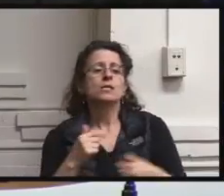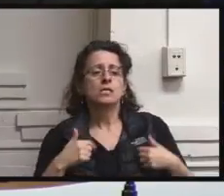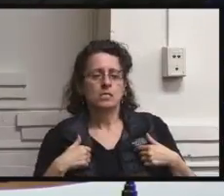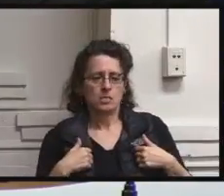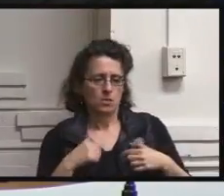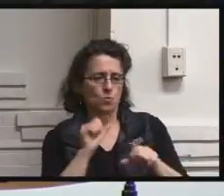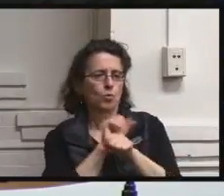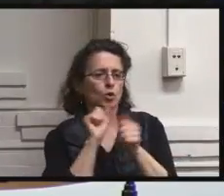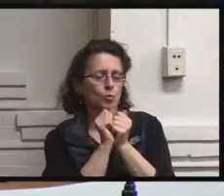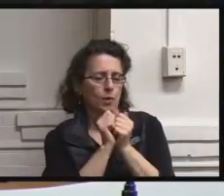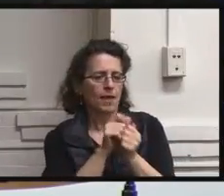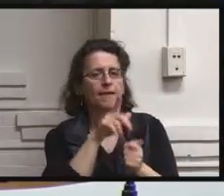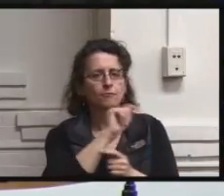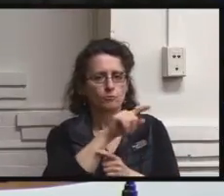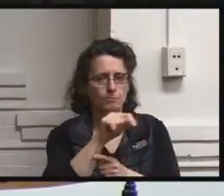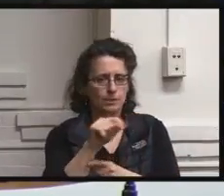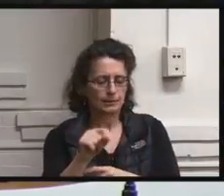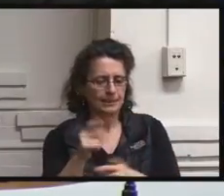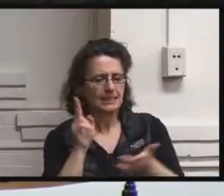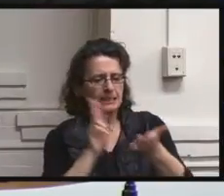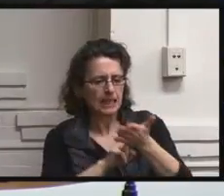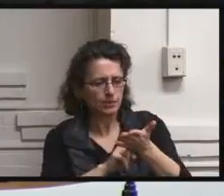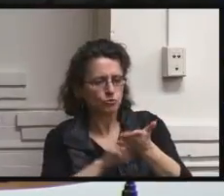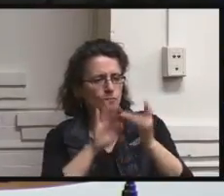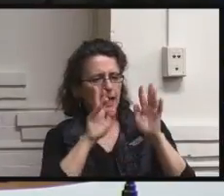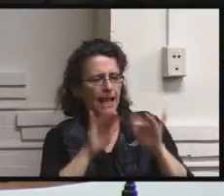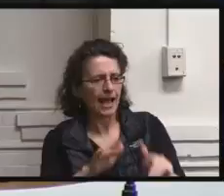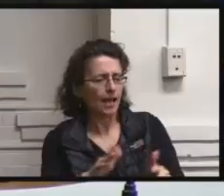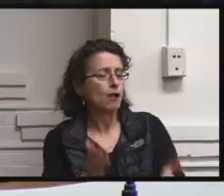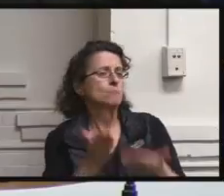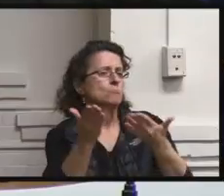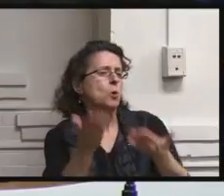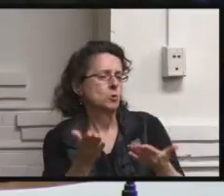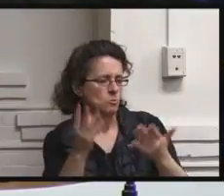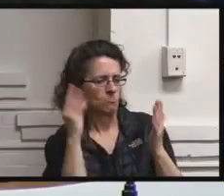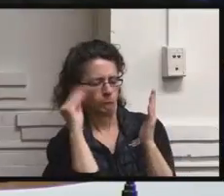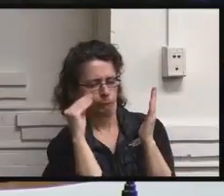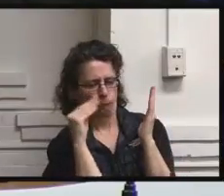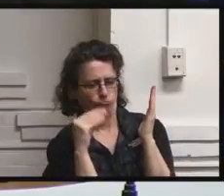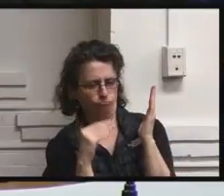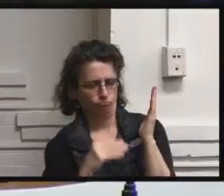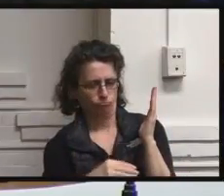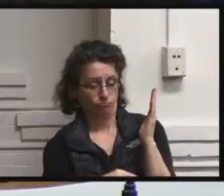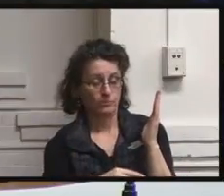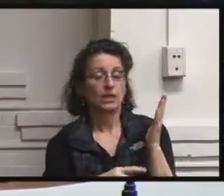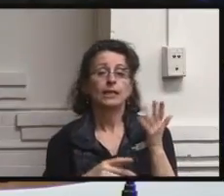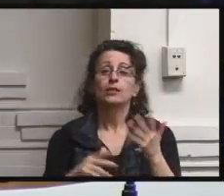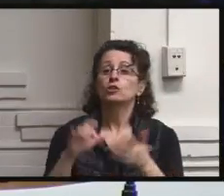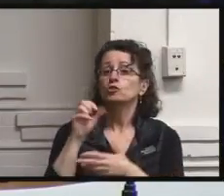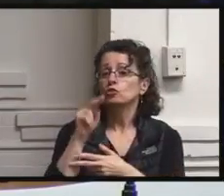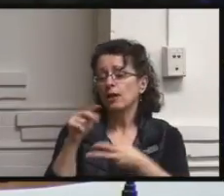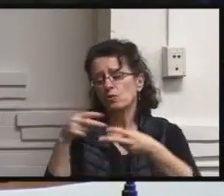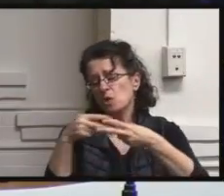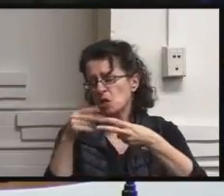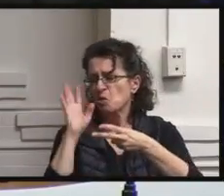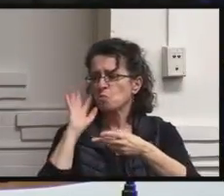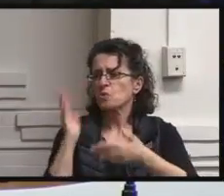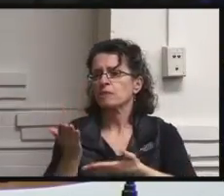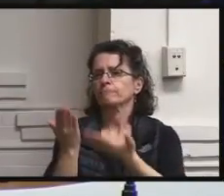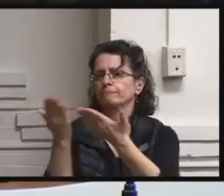finalize the terms of what this arrangement would look like, what the contract would specifically say, so that we can bring it back to you for